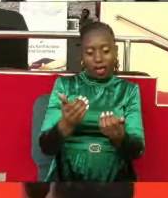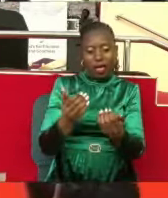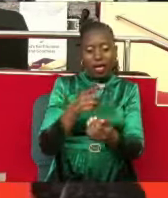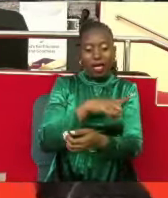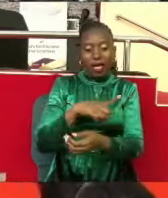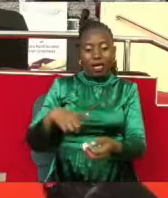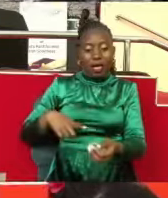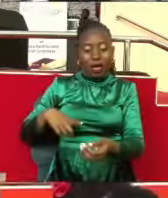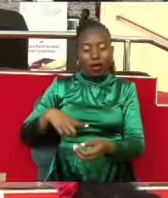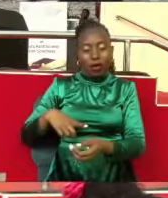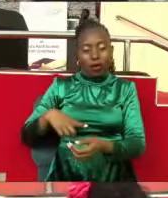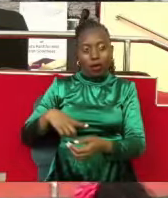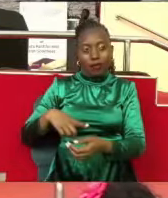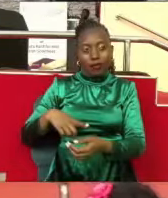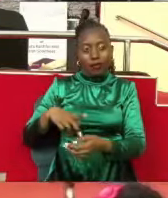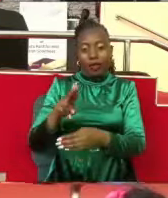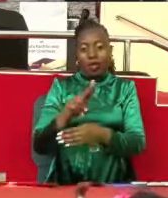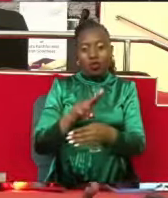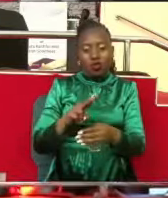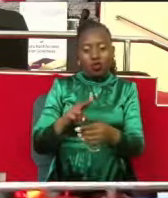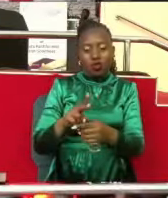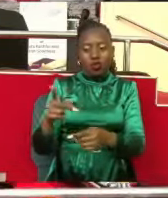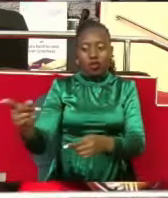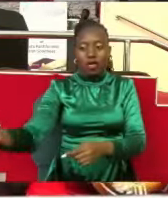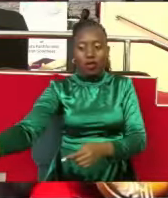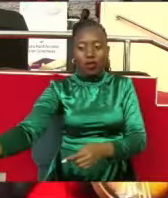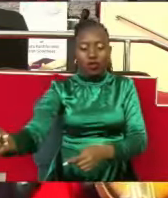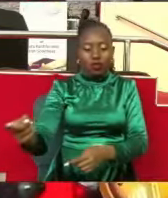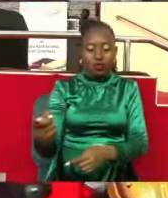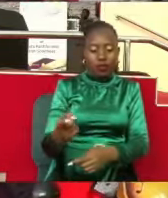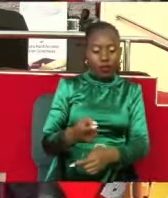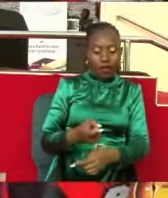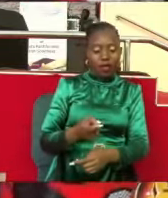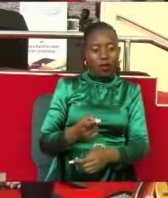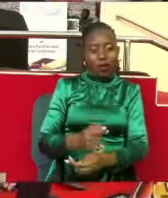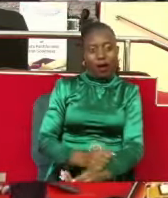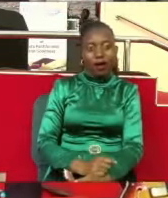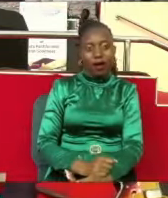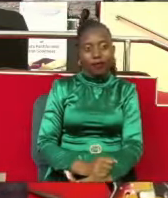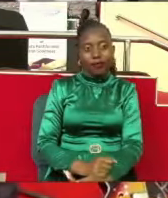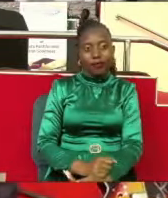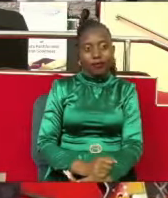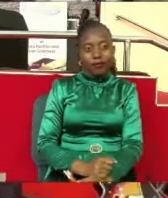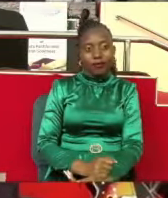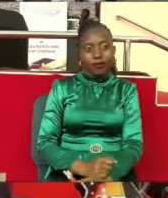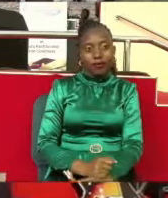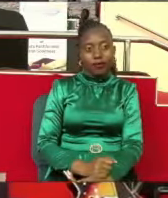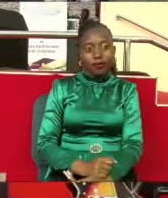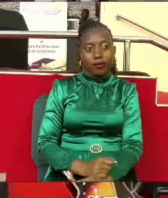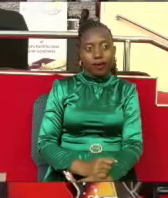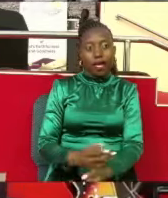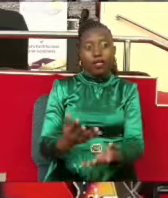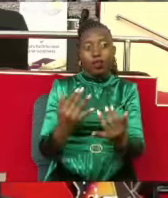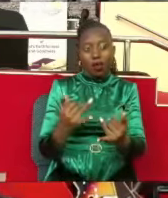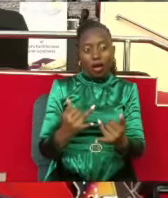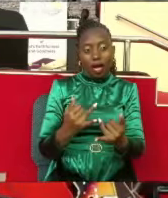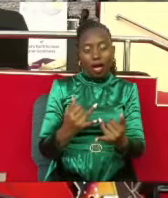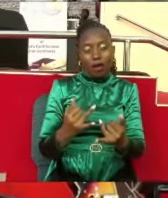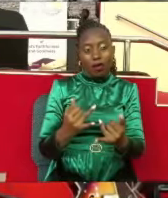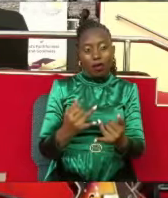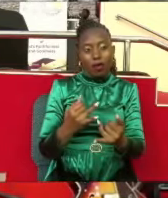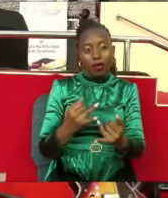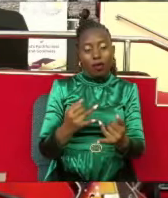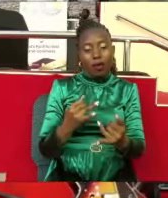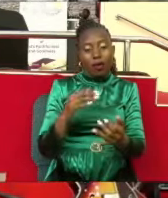the rod and the staff to bring you back. Unahitaji Mungu atumie gongo na fimbo akurejeshe. And so even in moments